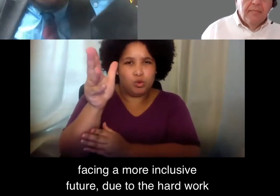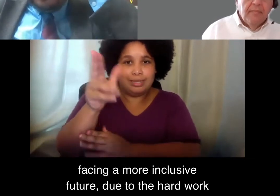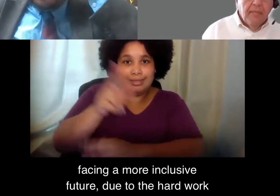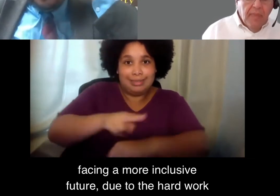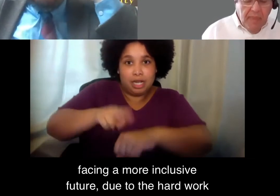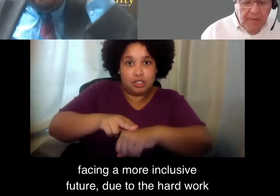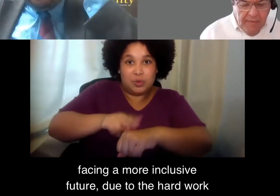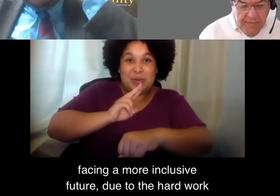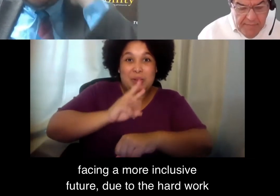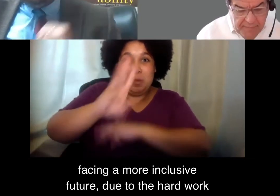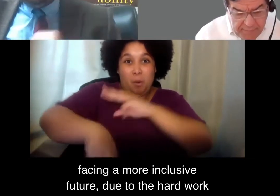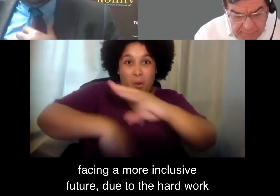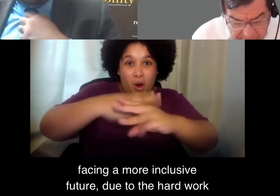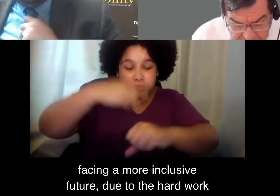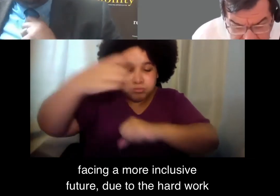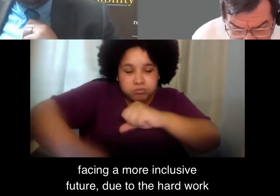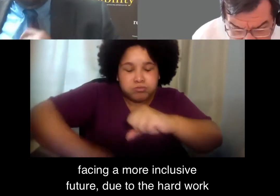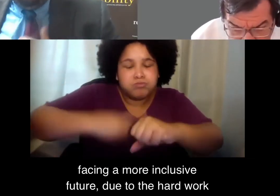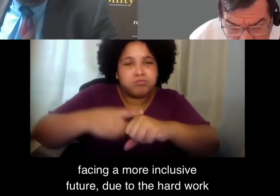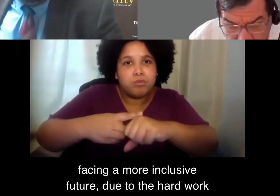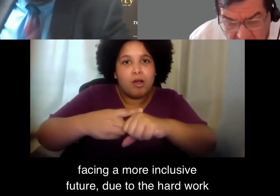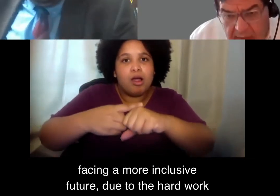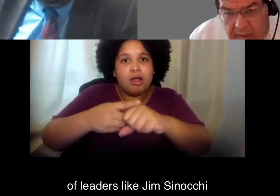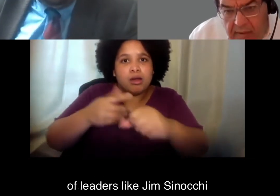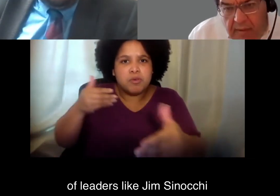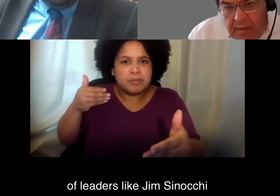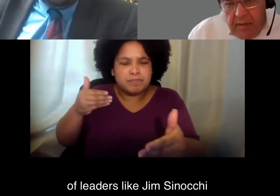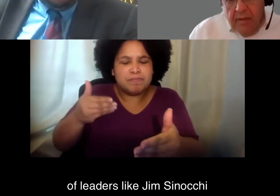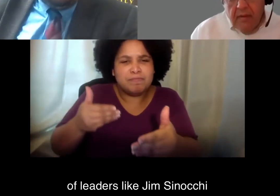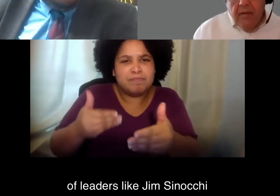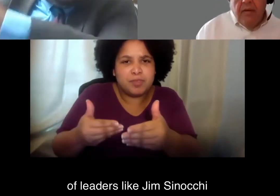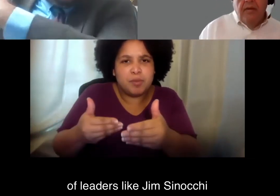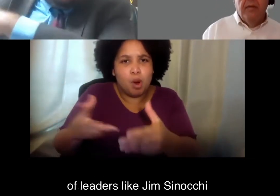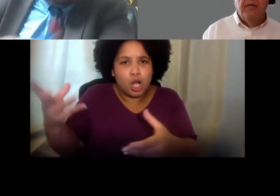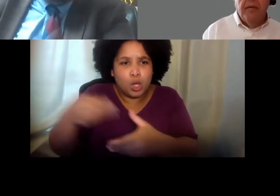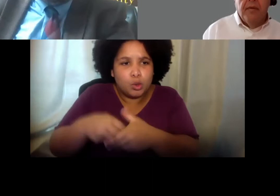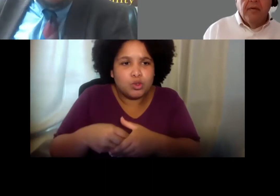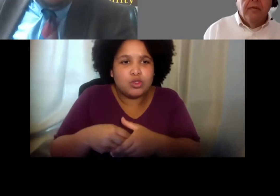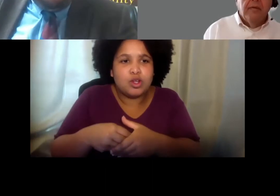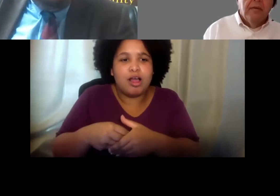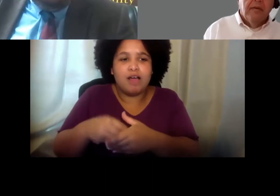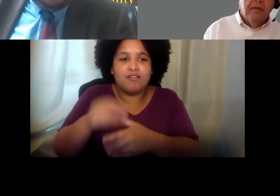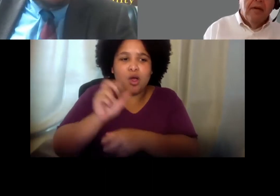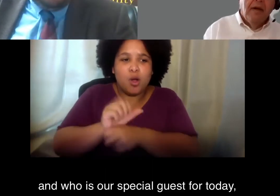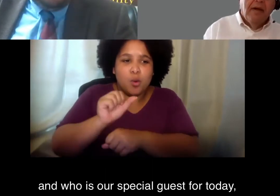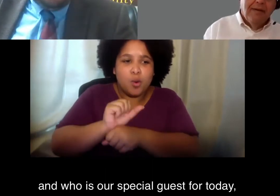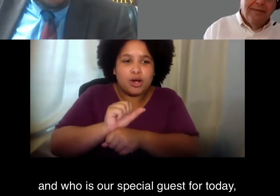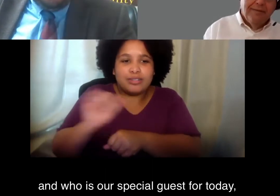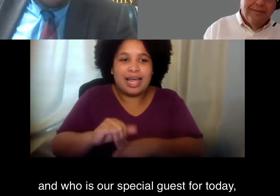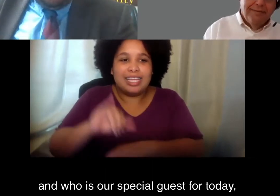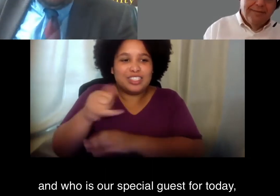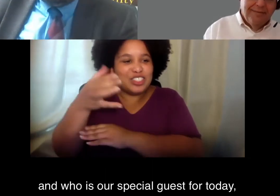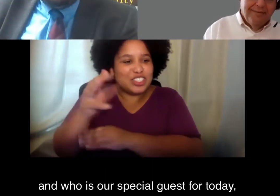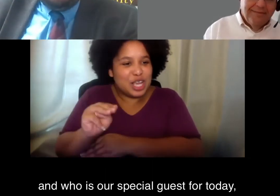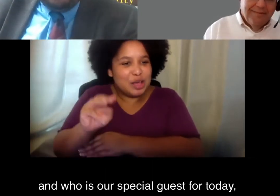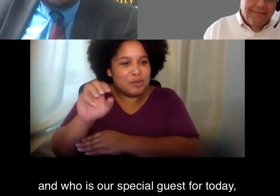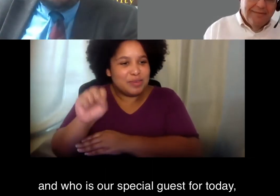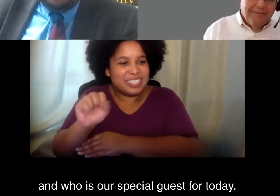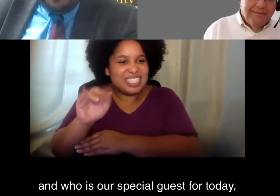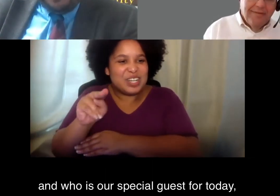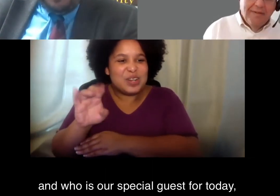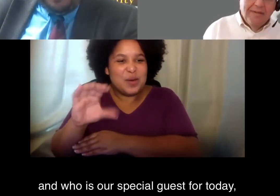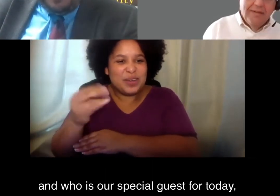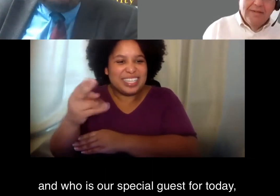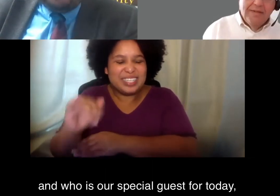world facing a more inclusive future due to the hard work of leaders like Jim Sinocchi, and who is our special guest